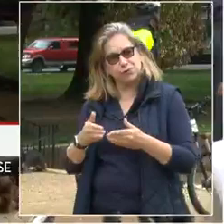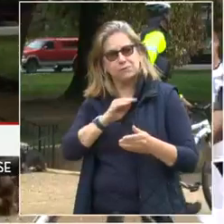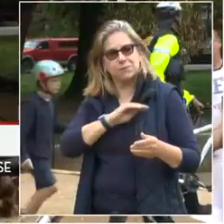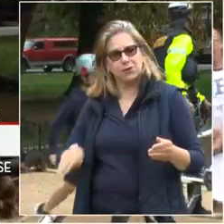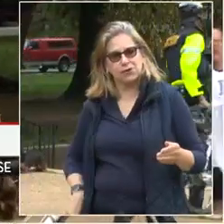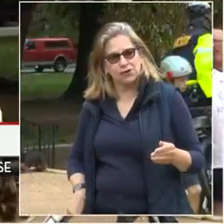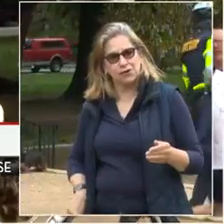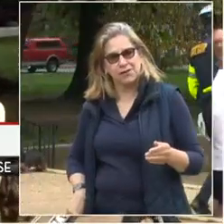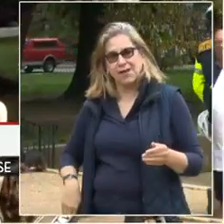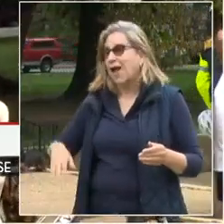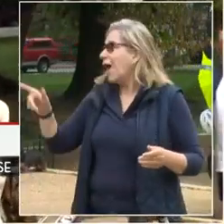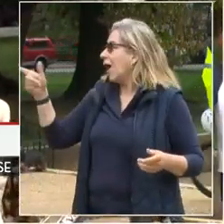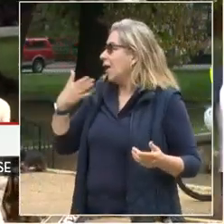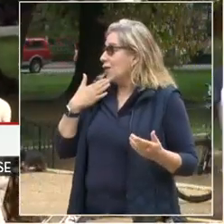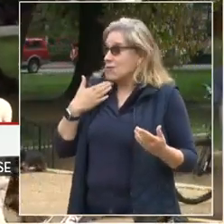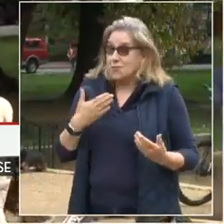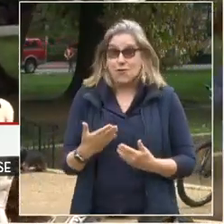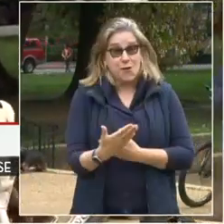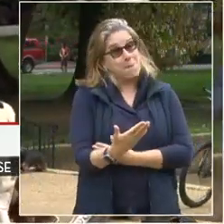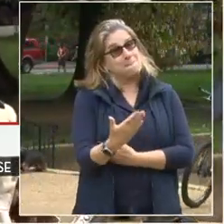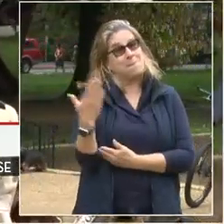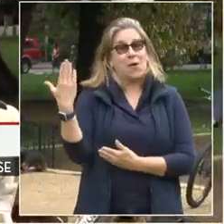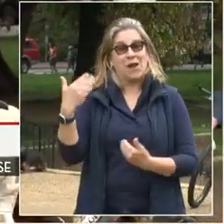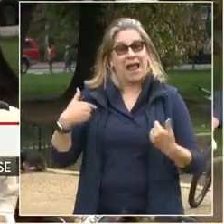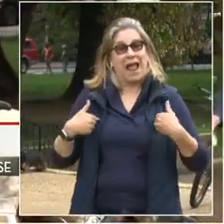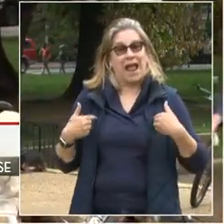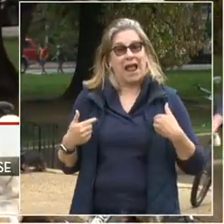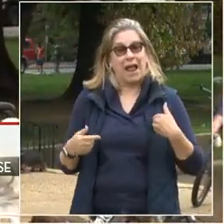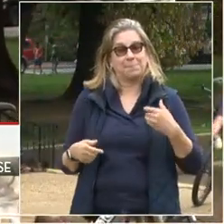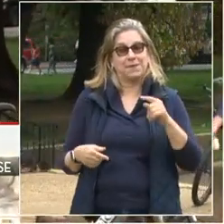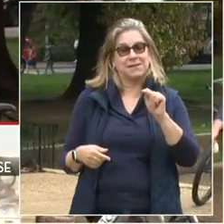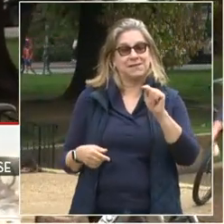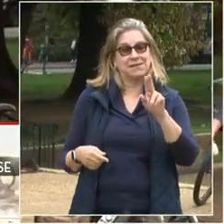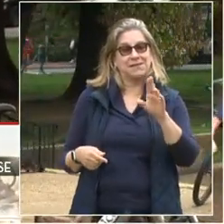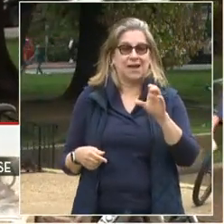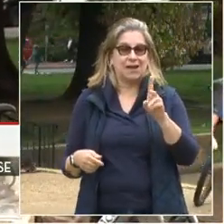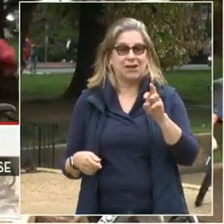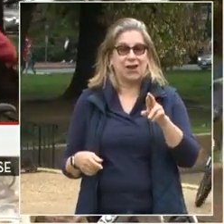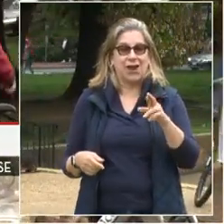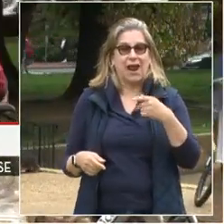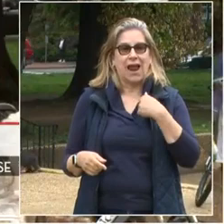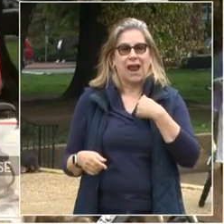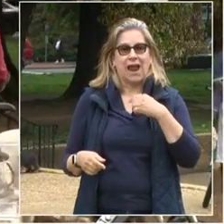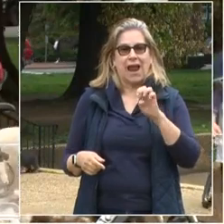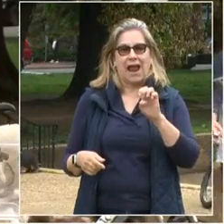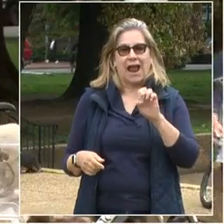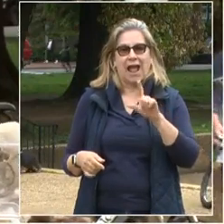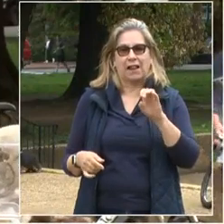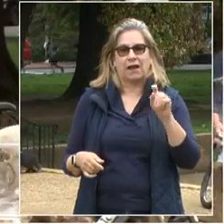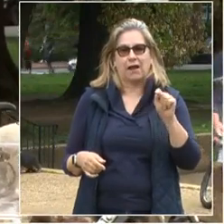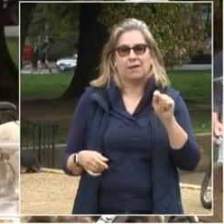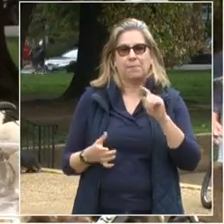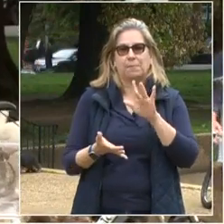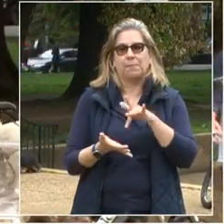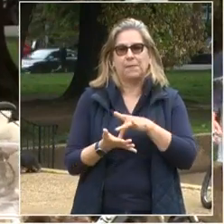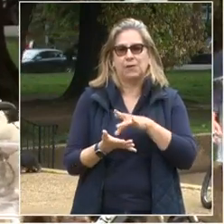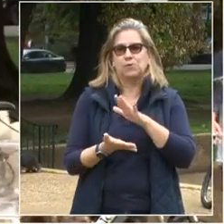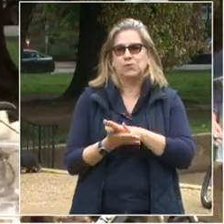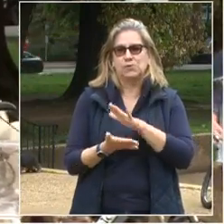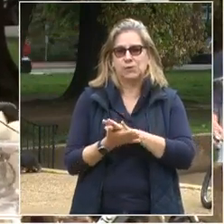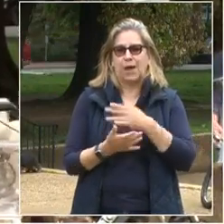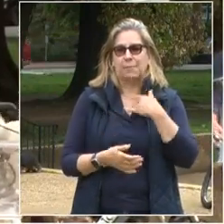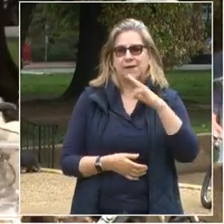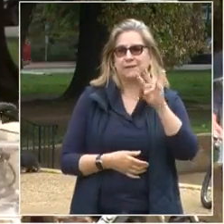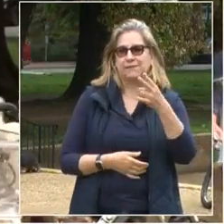Good morning, everybody. My name is Taylor, and I go to Elliott High Middle School, and I'm in the 7th grade. And I just